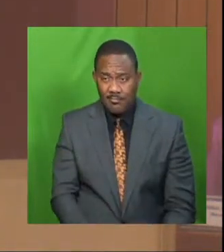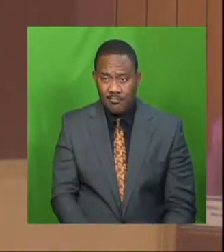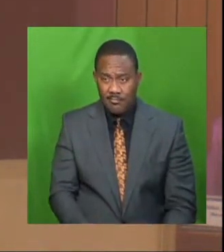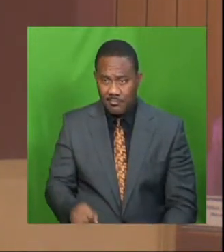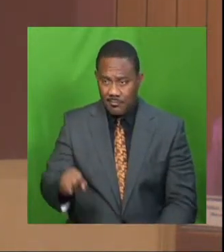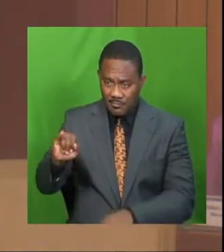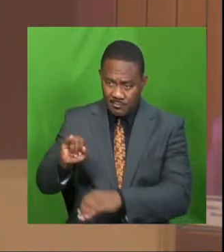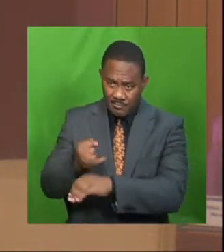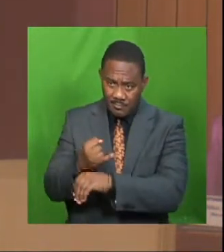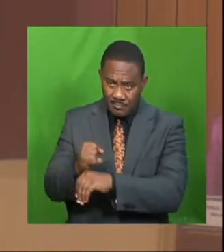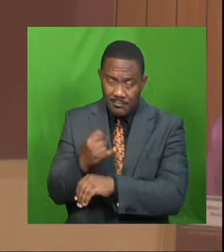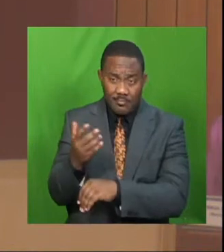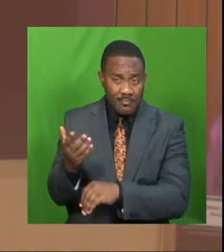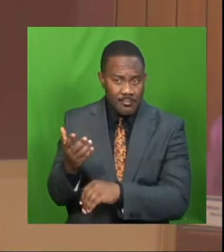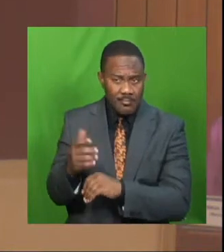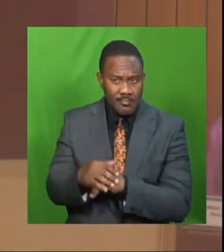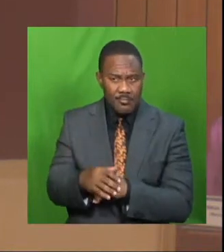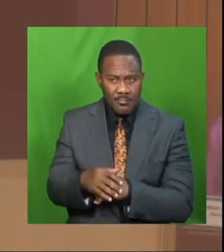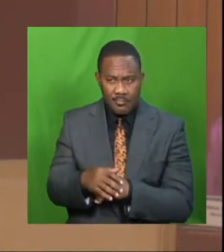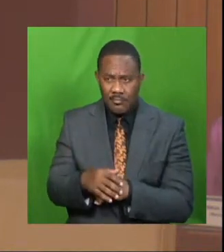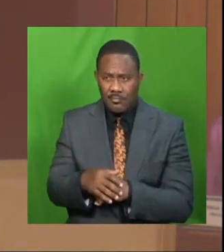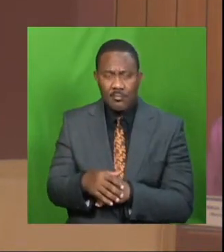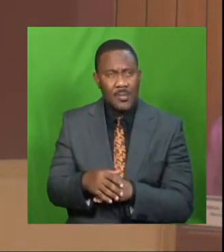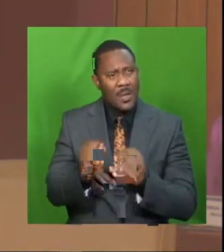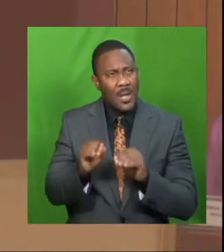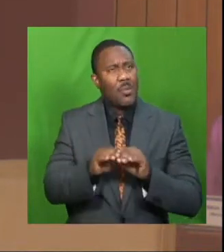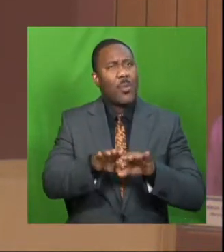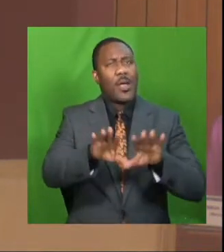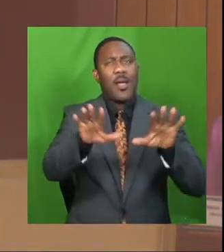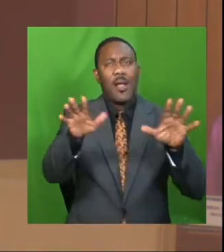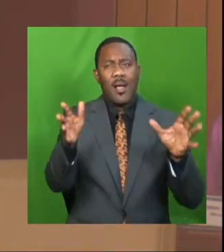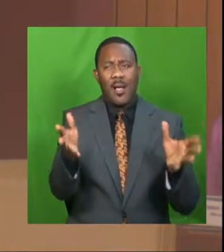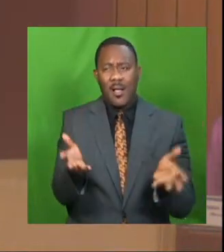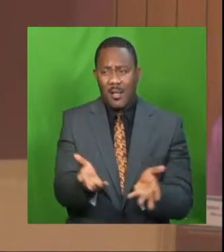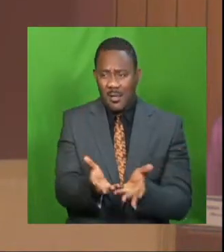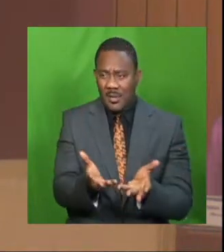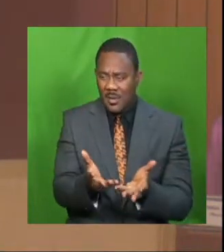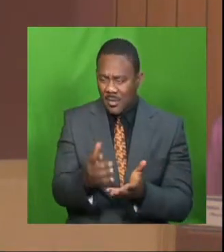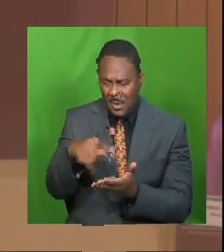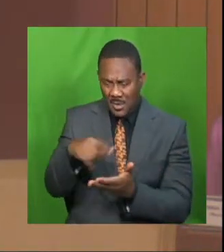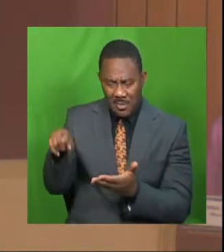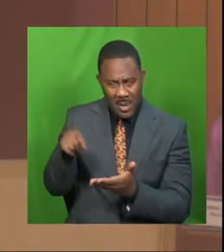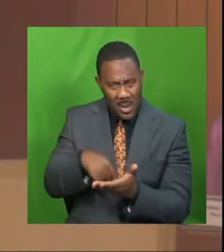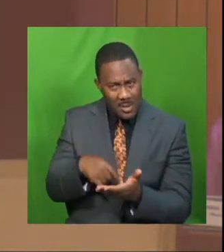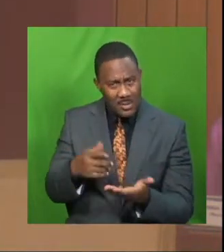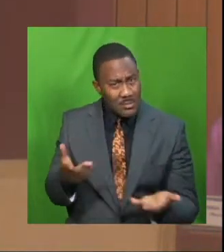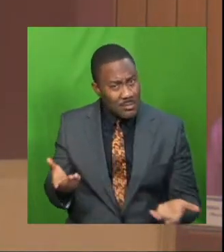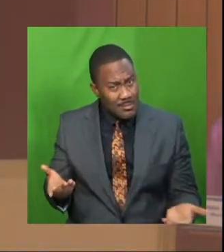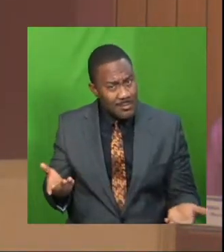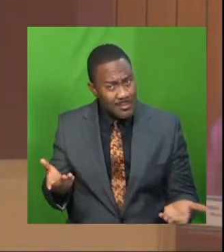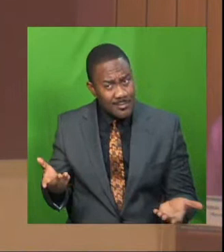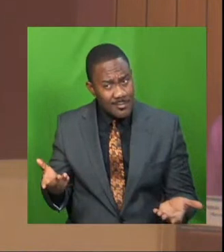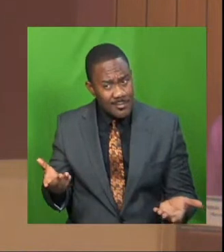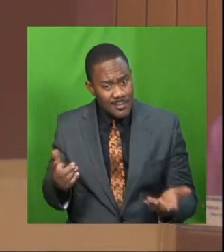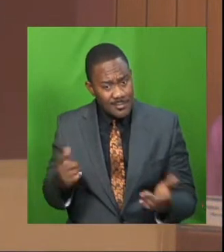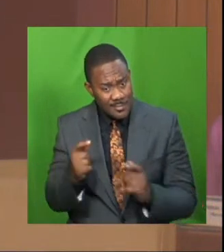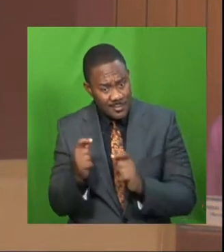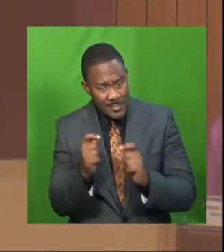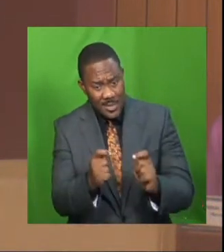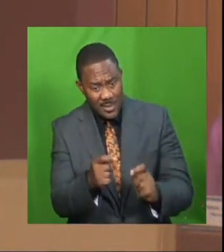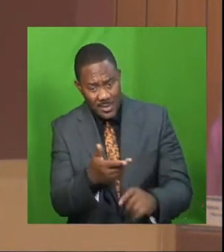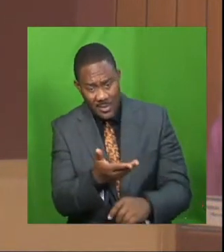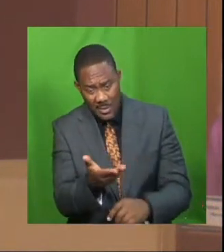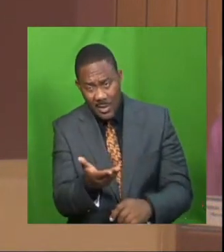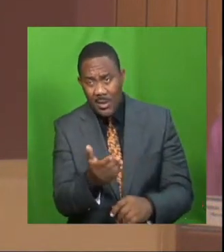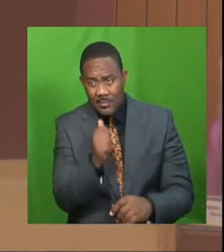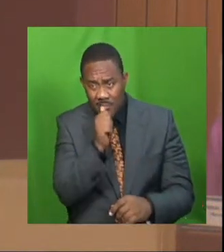when it comes to frequency in terms of coverage, it's nationwide. But have been terminated, the contract have been terminated and awarded to a private company, which